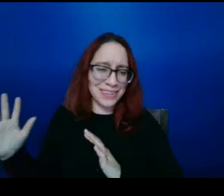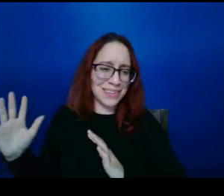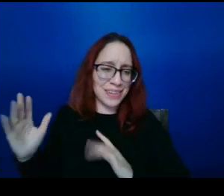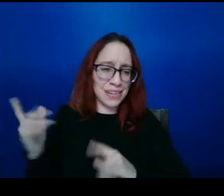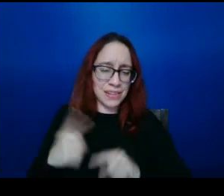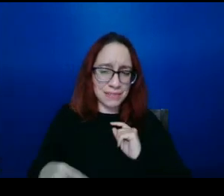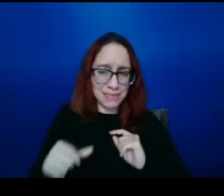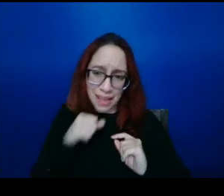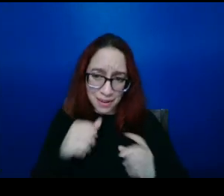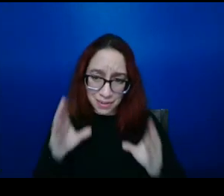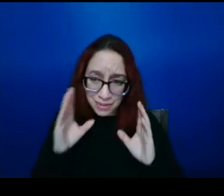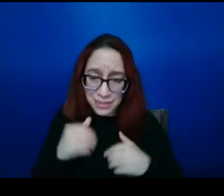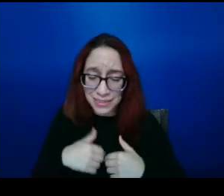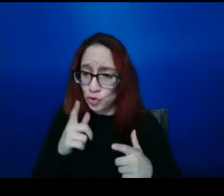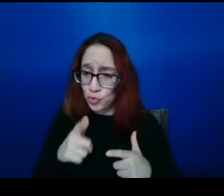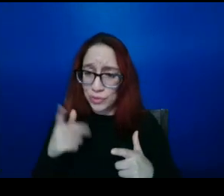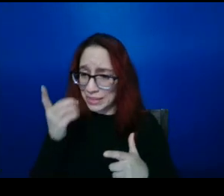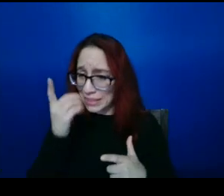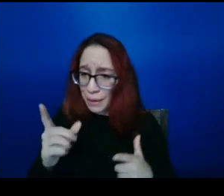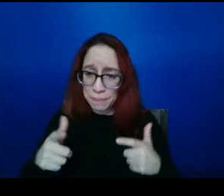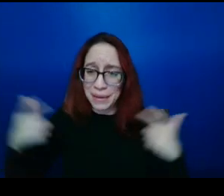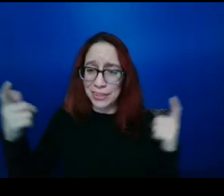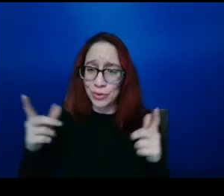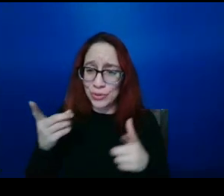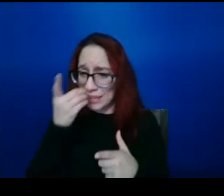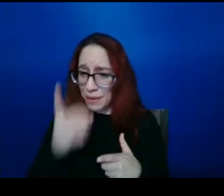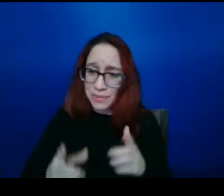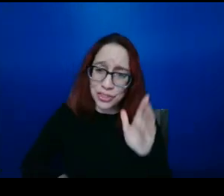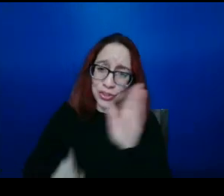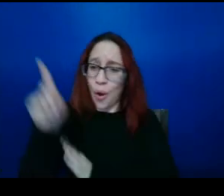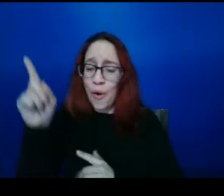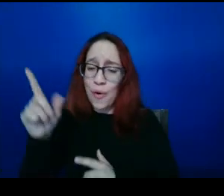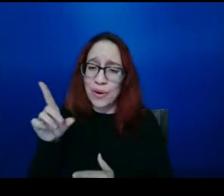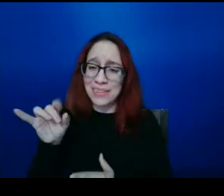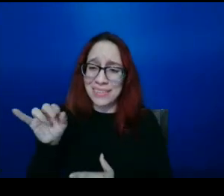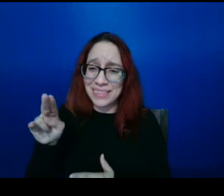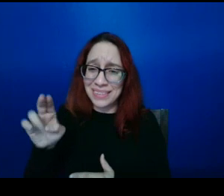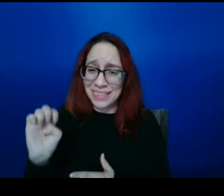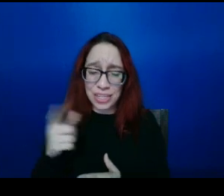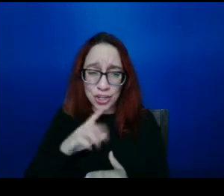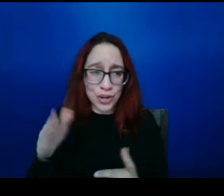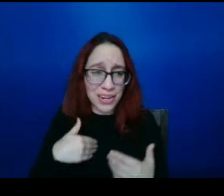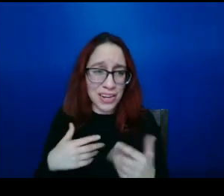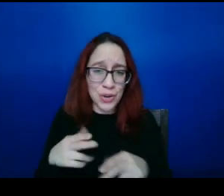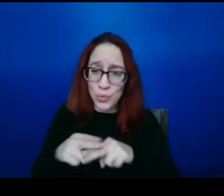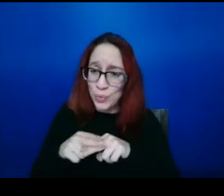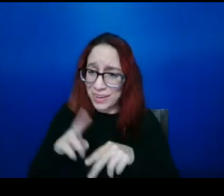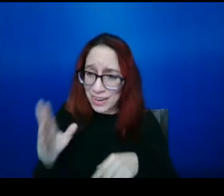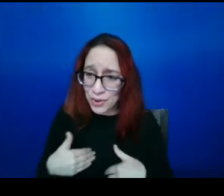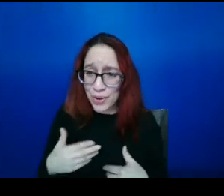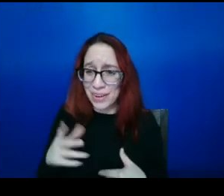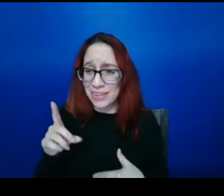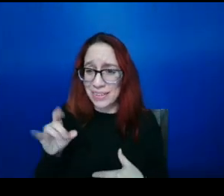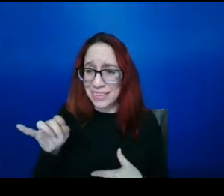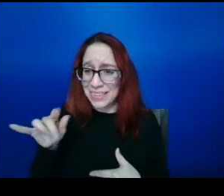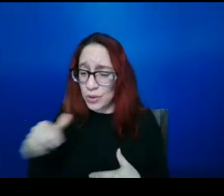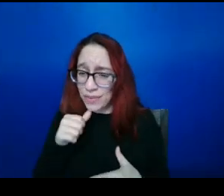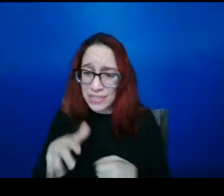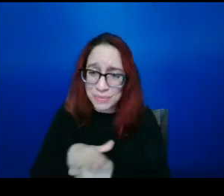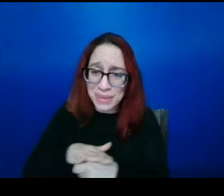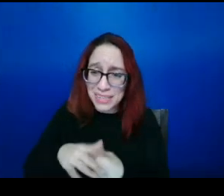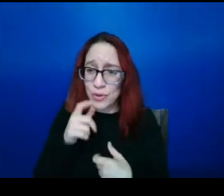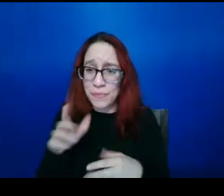heard. It's too damn big. It's too damn tall. It's too dense. You're never going to have the railroad thing. You don't have the density. You don't have the space. You